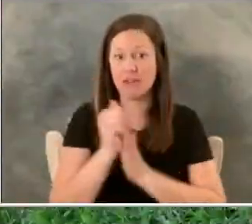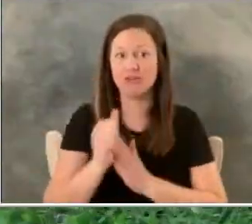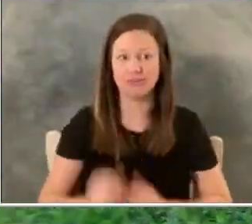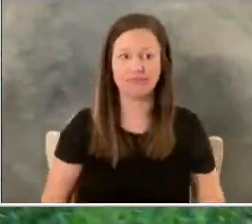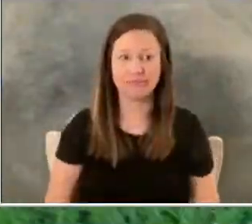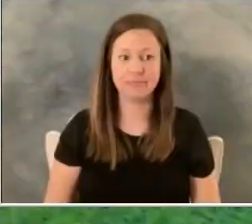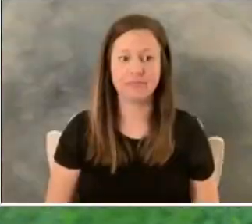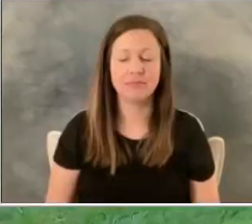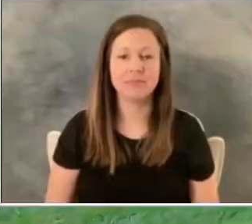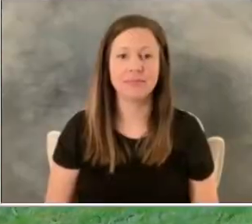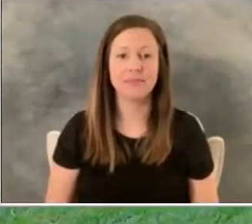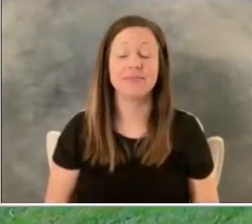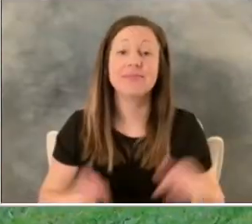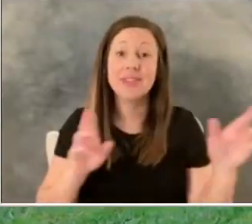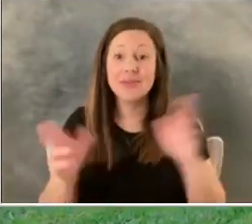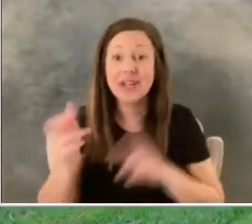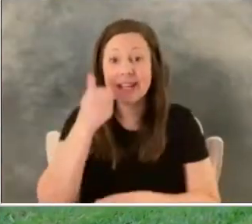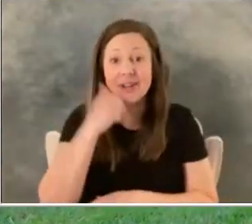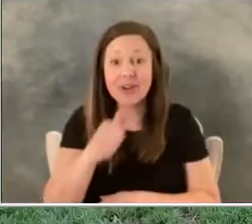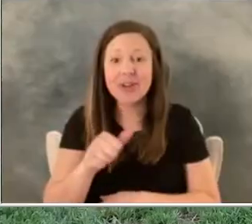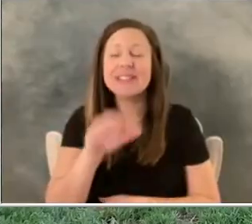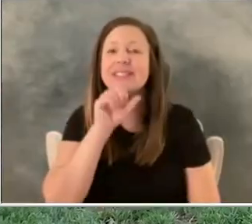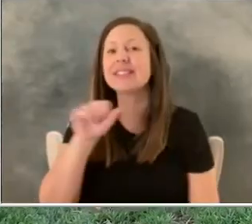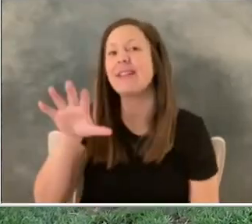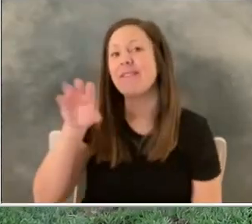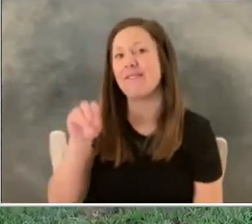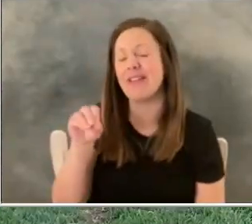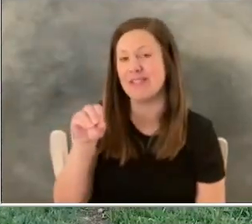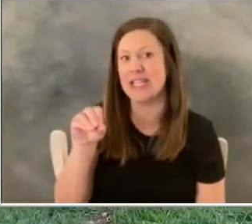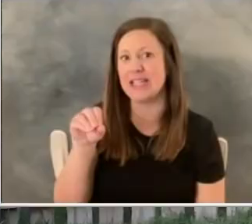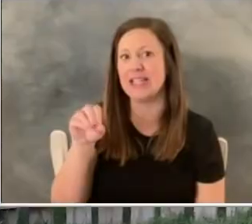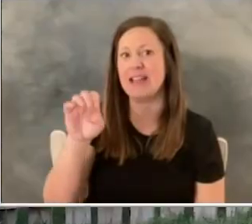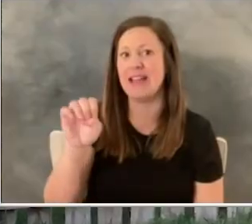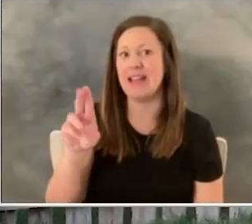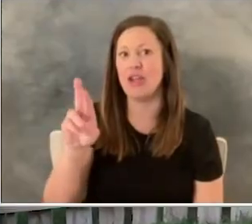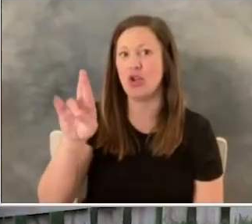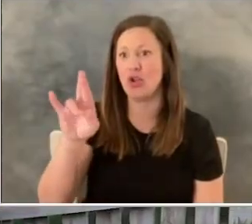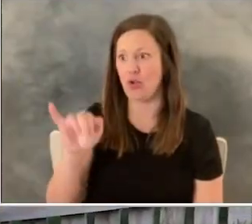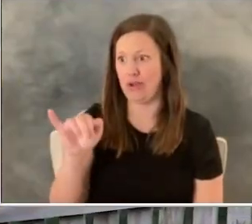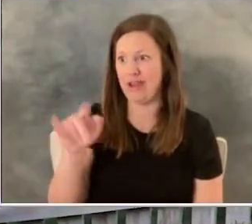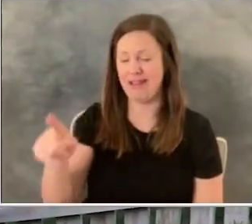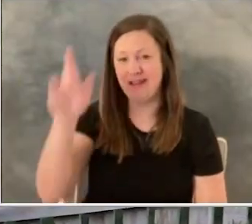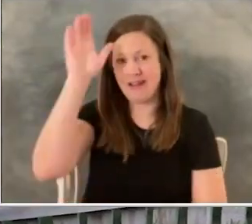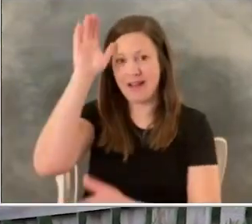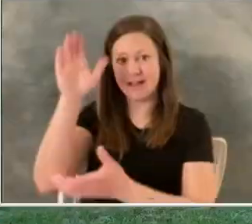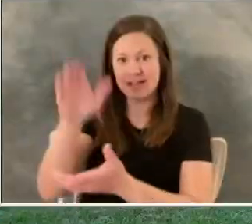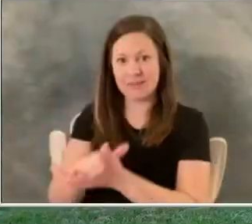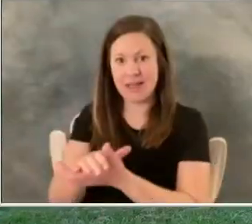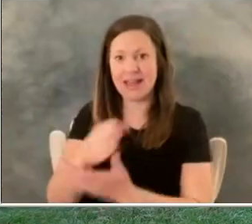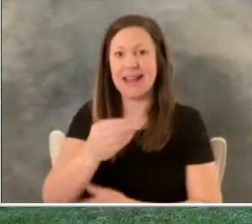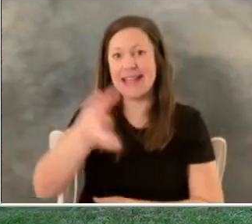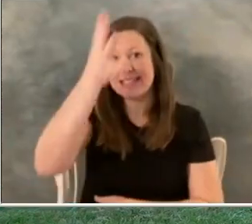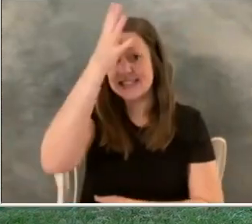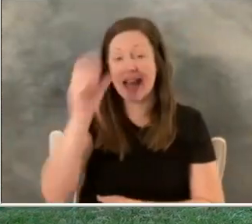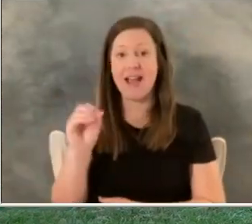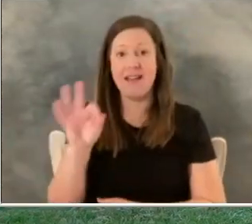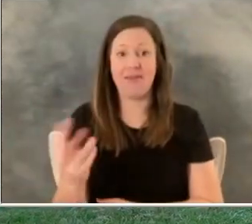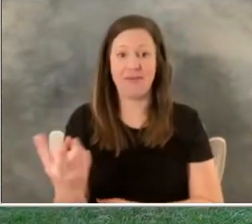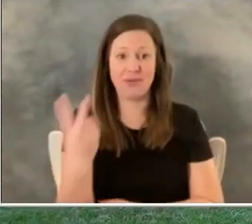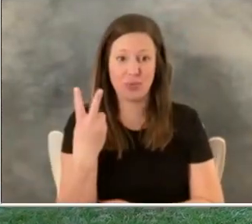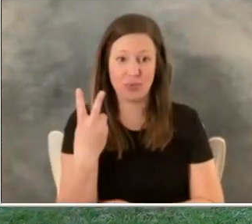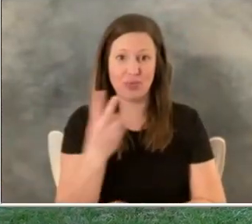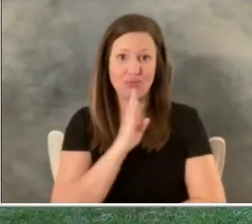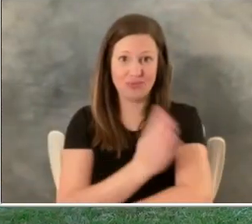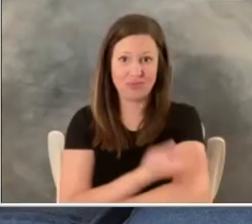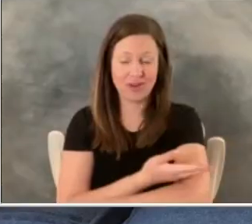girls? 50-year-old Euri Solis is a husband and father to 2 little girls. He's also